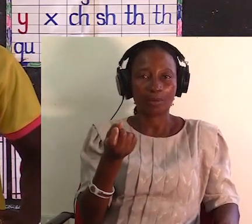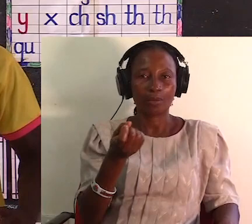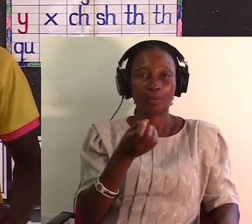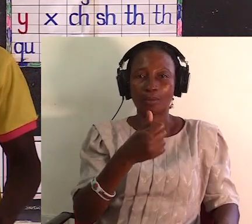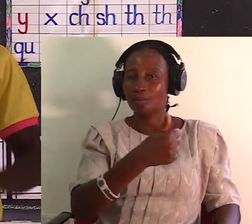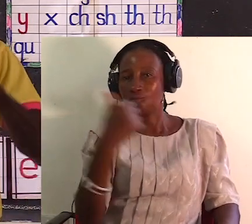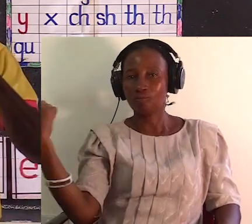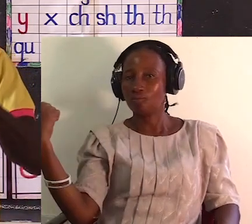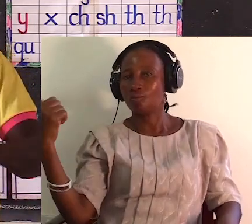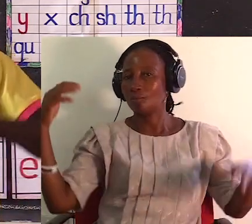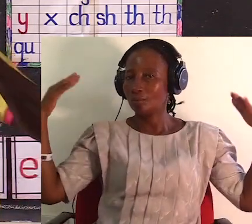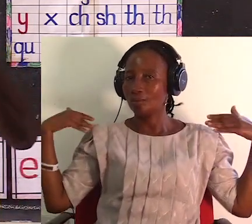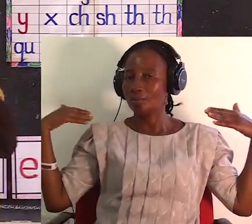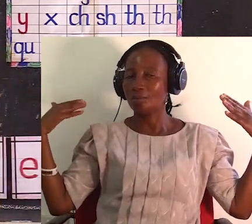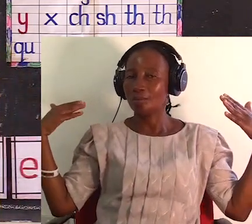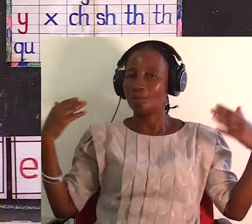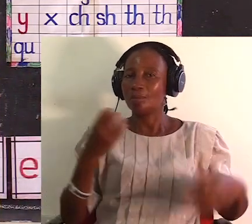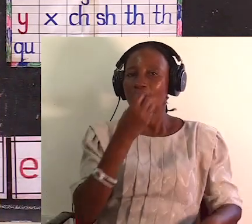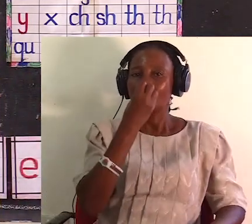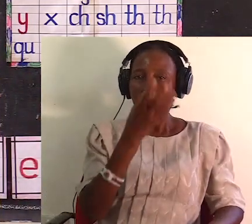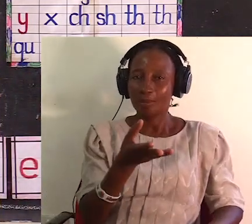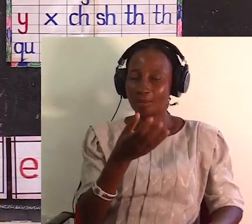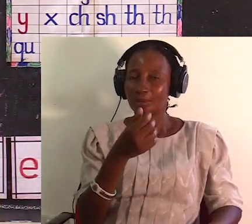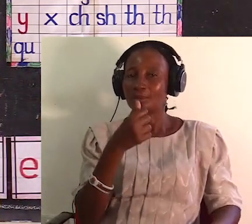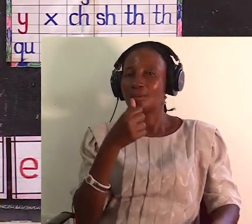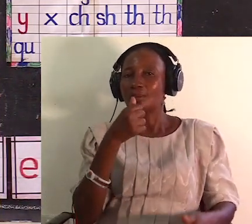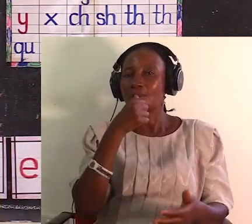Listen. If I say the letter sound,